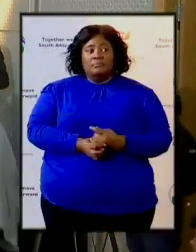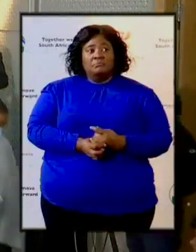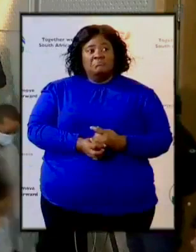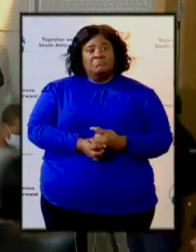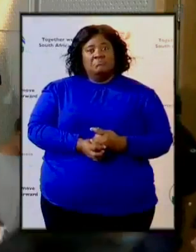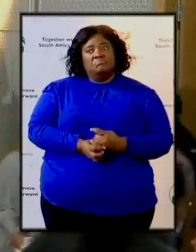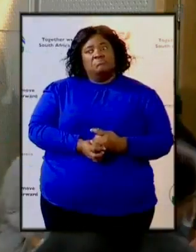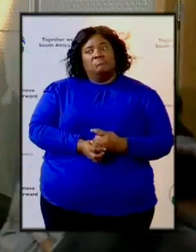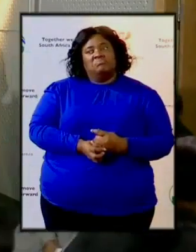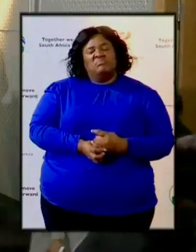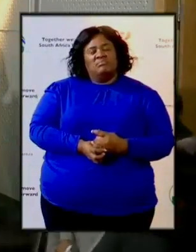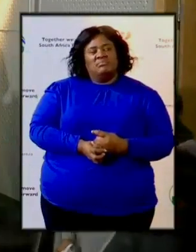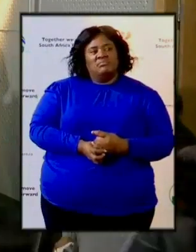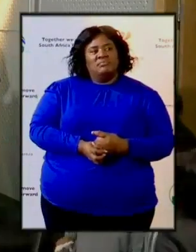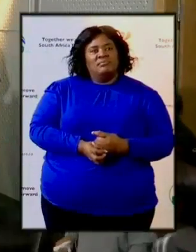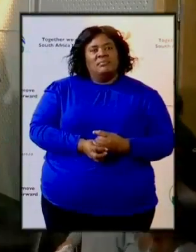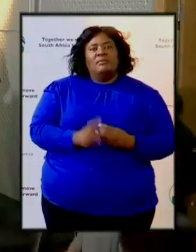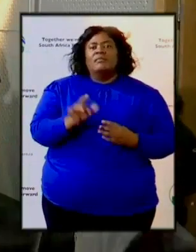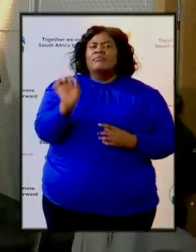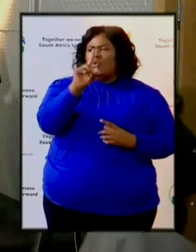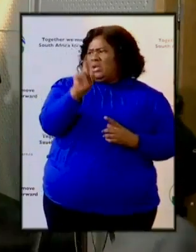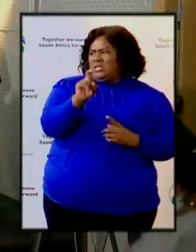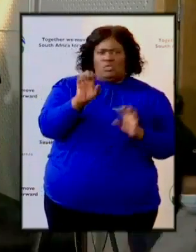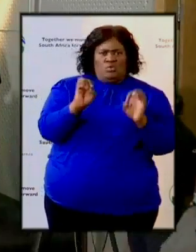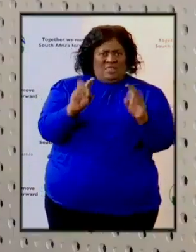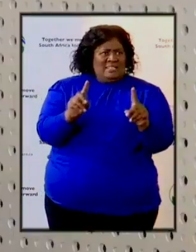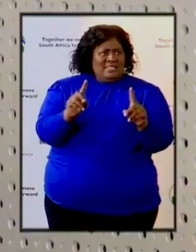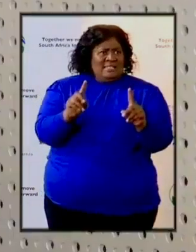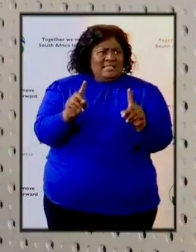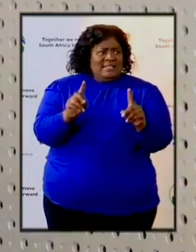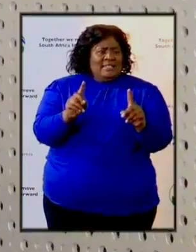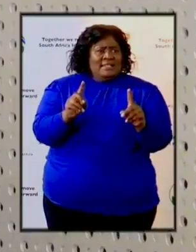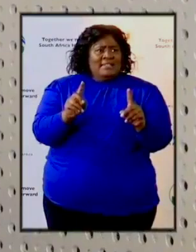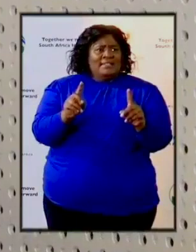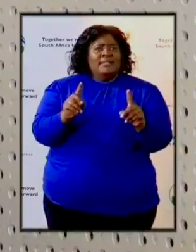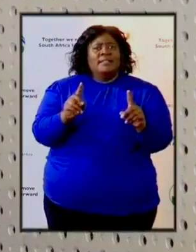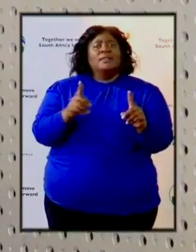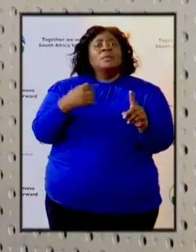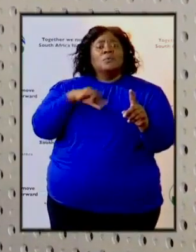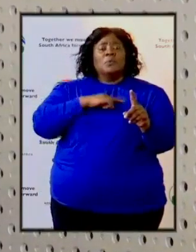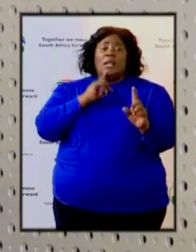There was a question on education. We